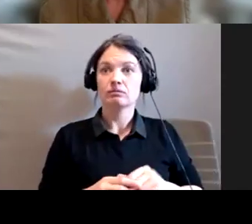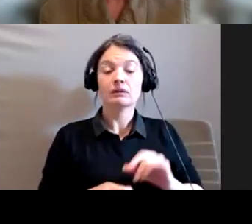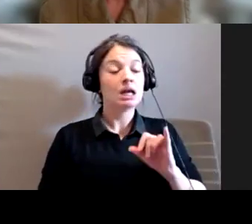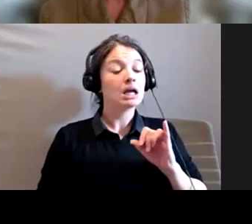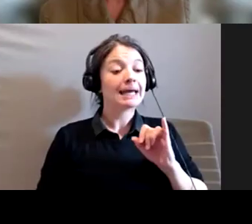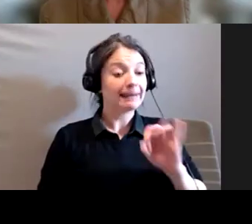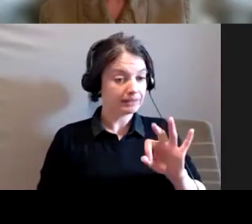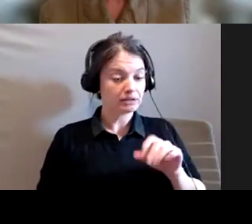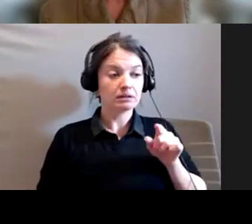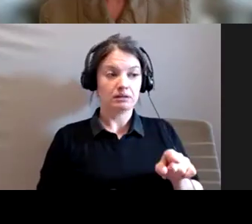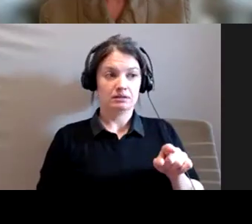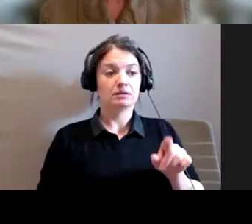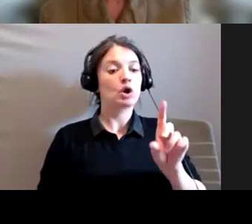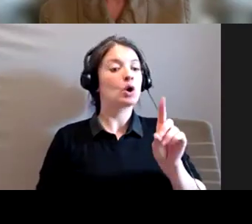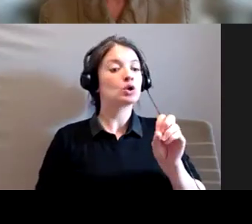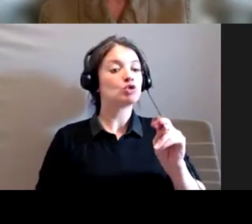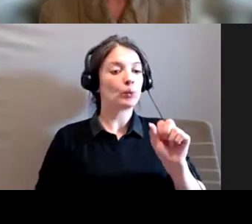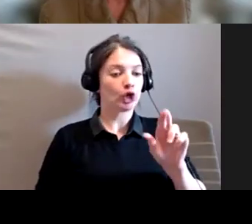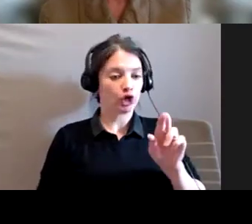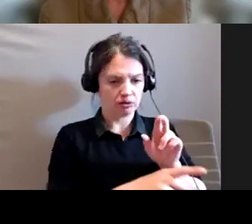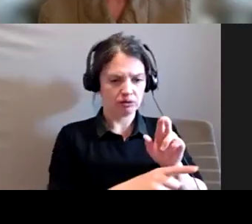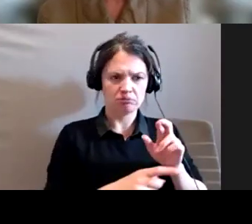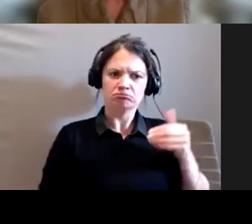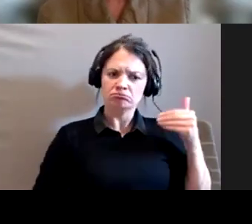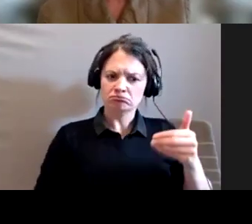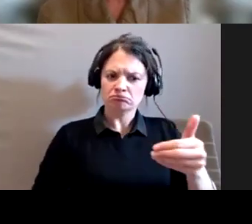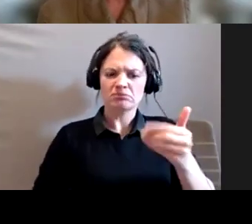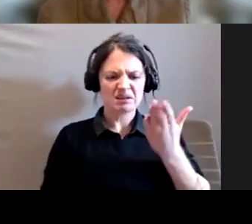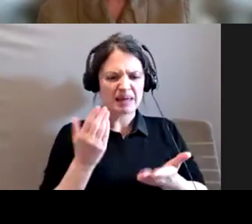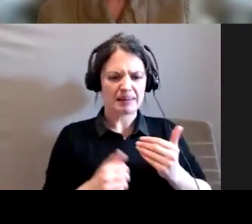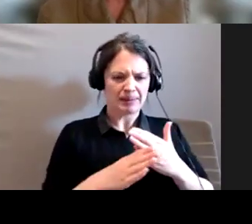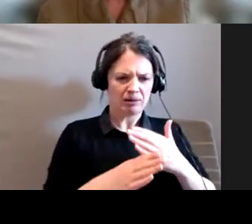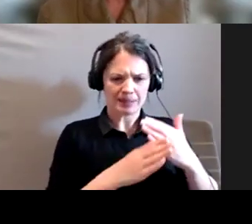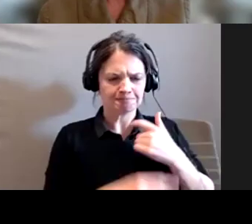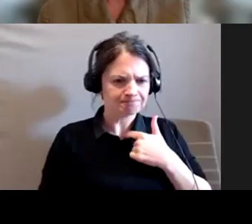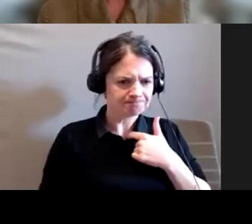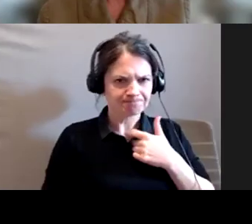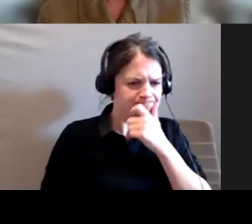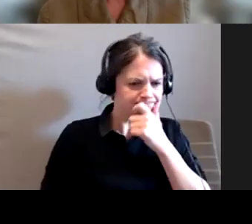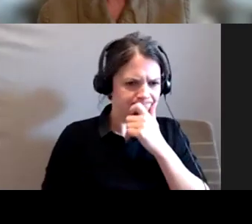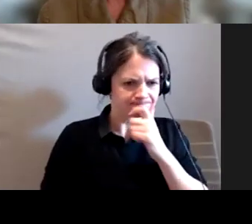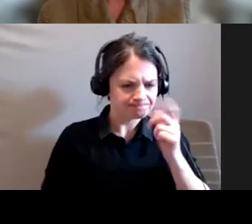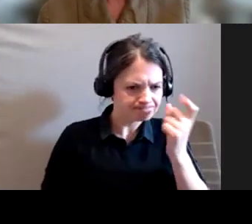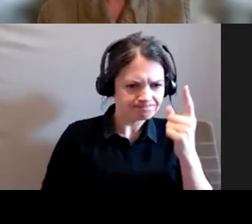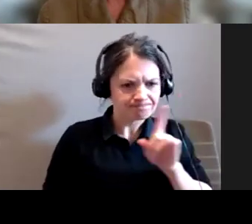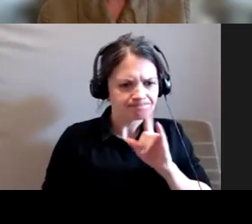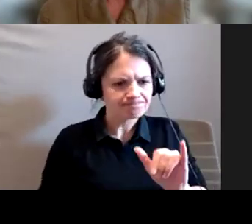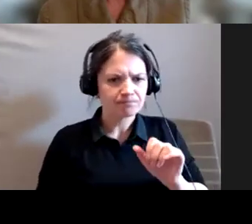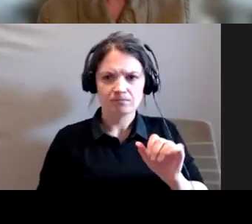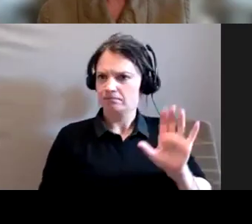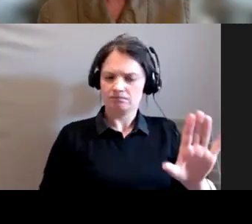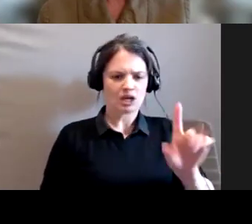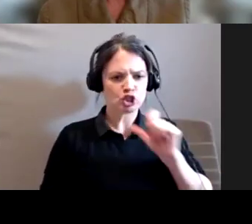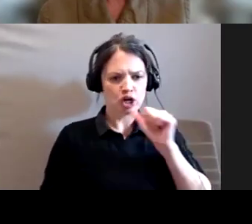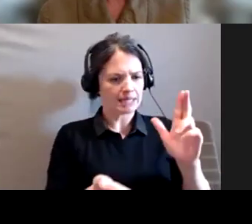has encountered barriers to their capacity, they shouldn't be able to sign it, or they can't sign it under the